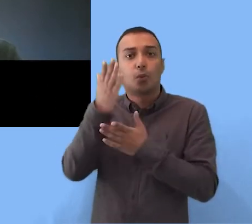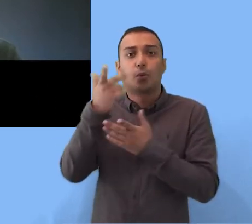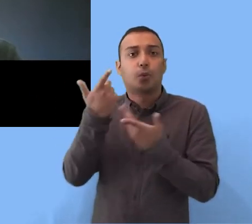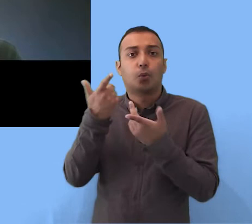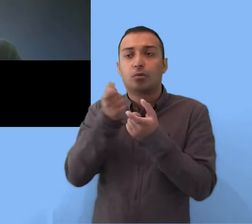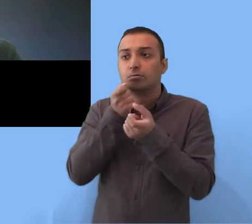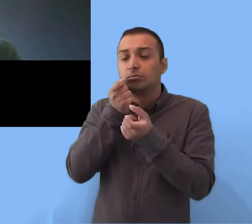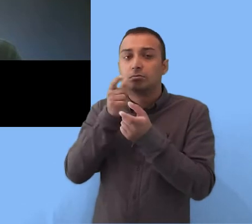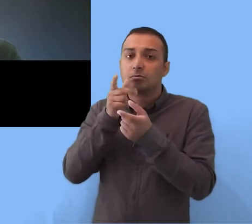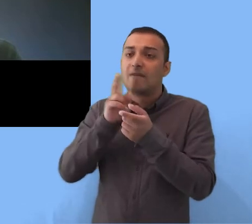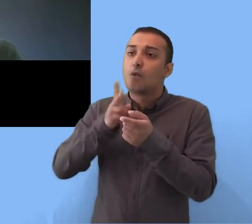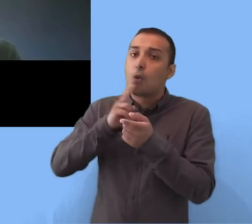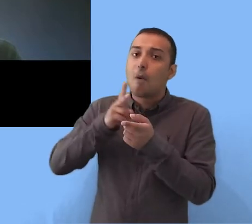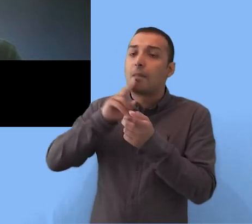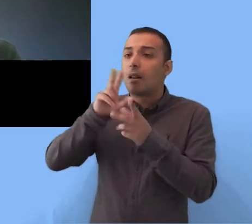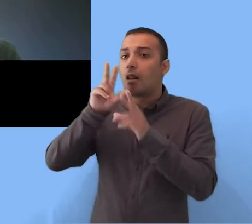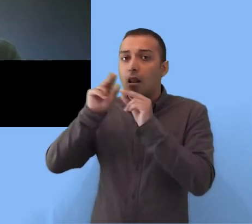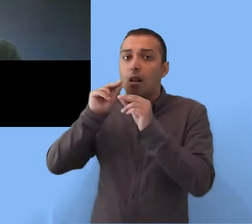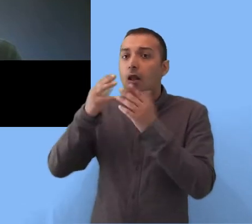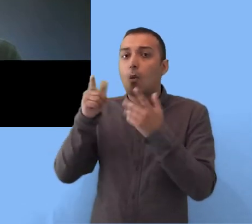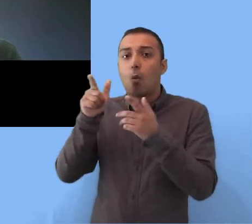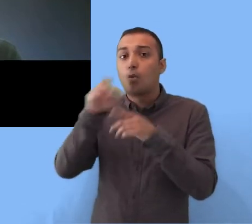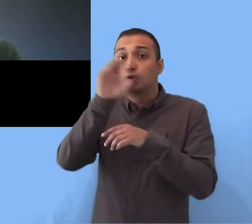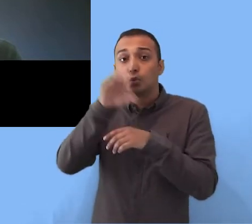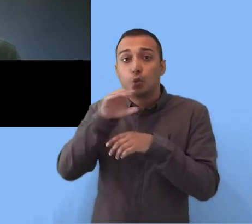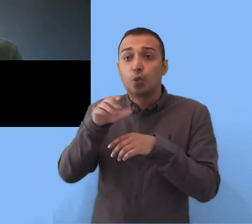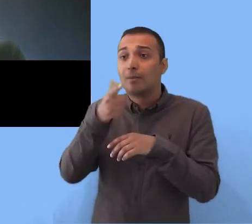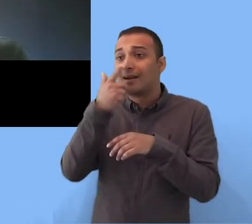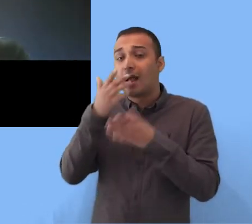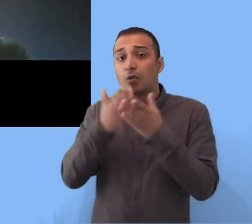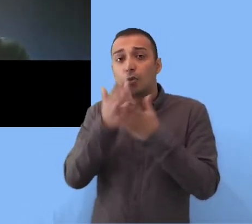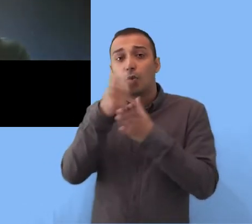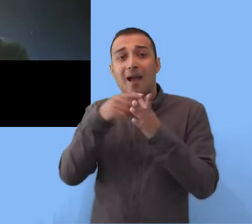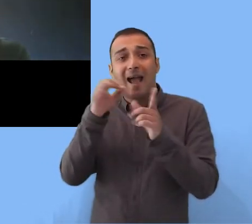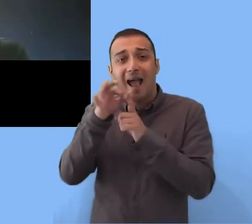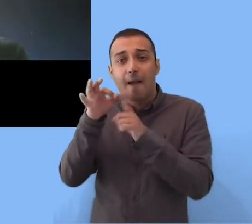Zoom, apps, and etc. So that could be pictures and so on.